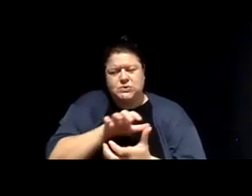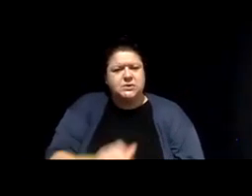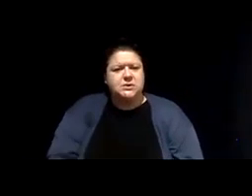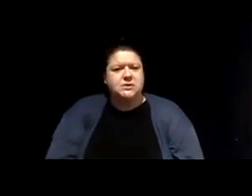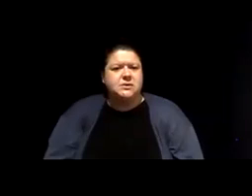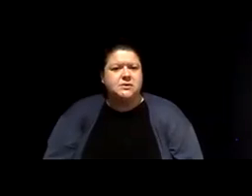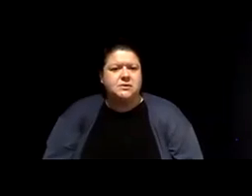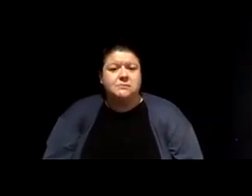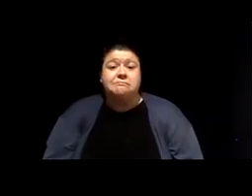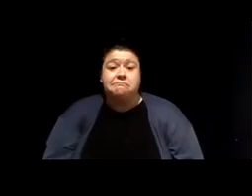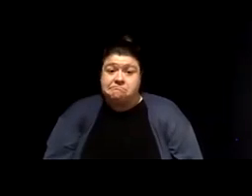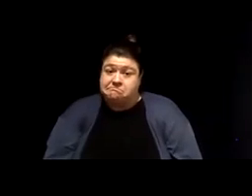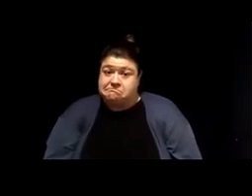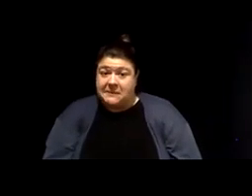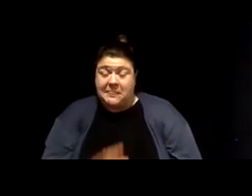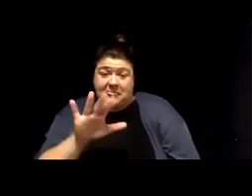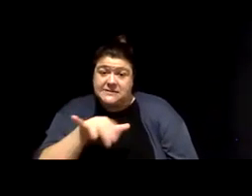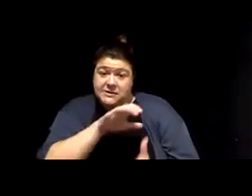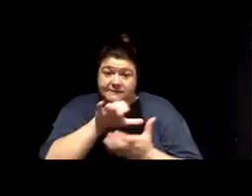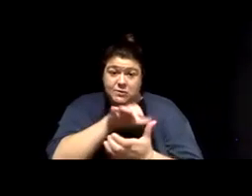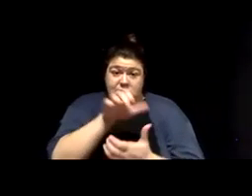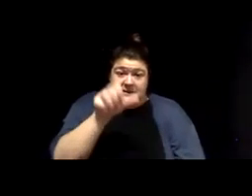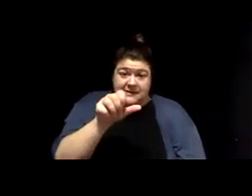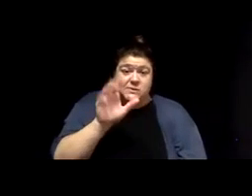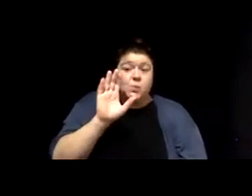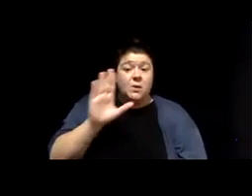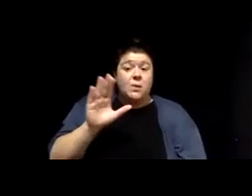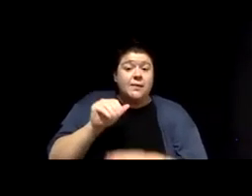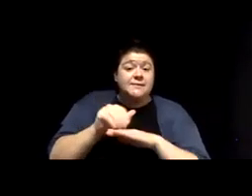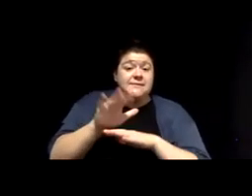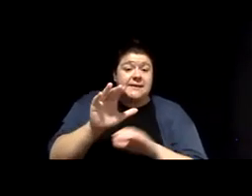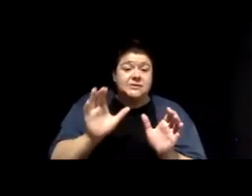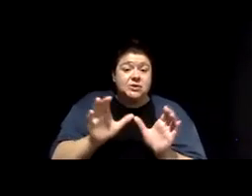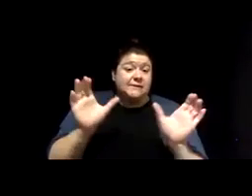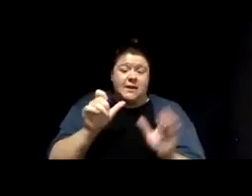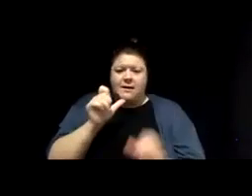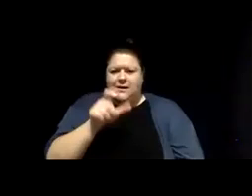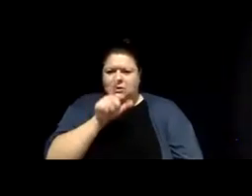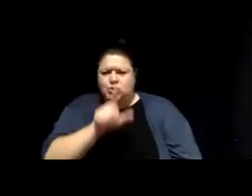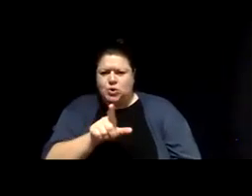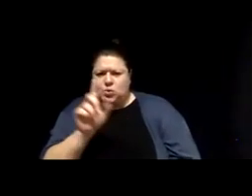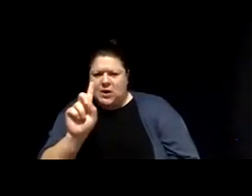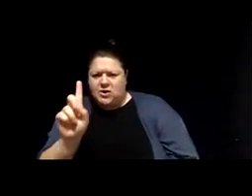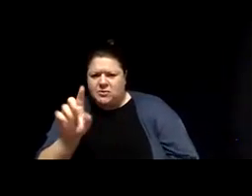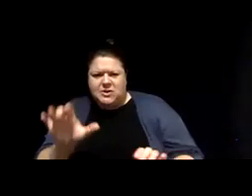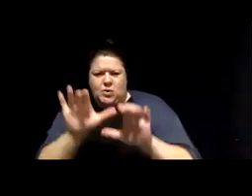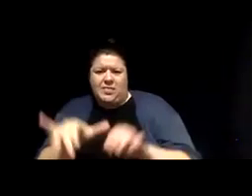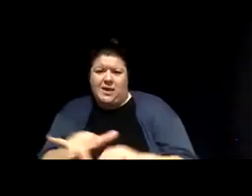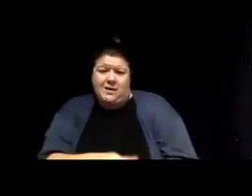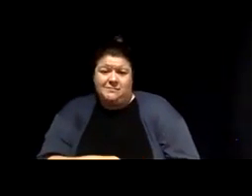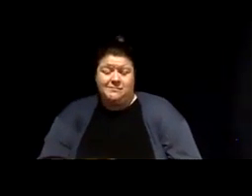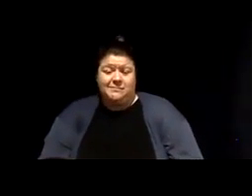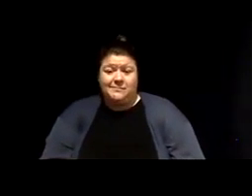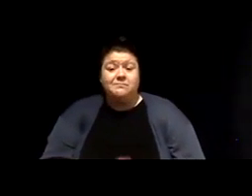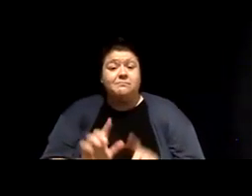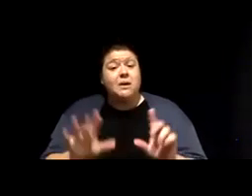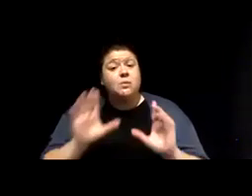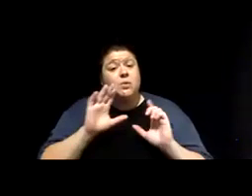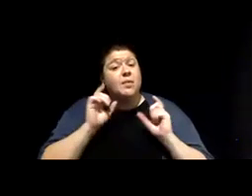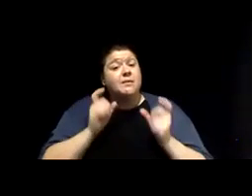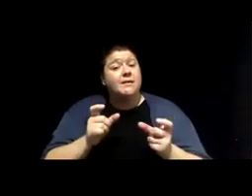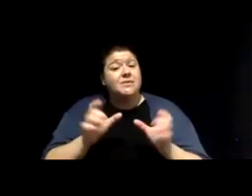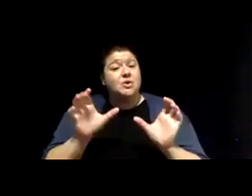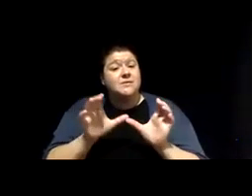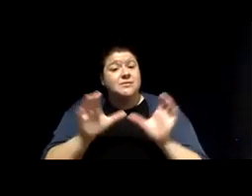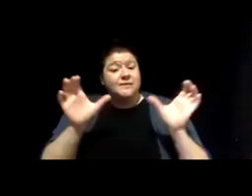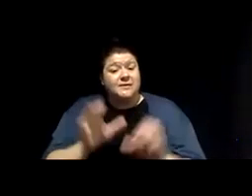would be confused about that too. Well, we will be sending you a certificate. I don't know where you've been taking your training from, but we will get you a certificate. Insurance